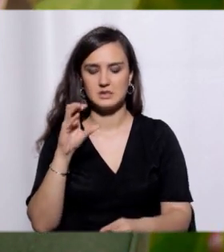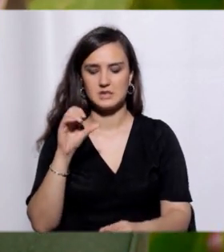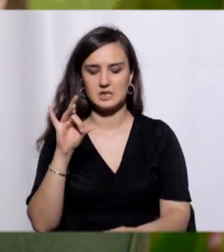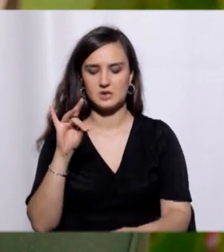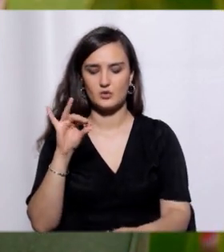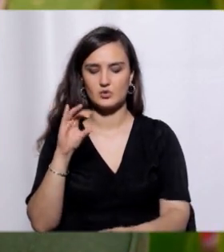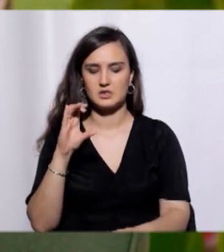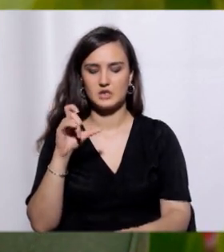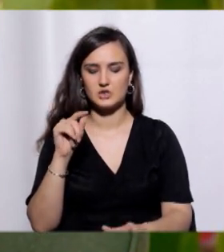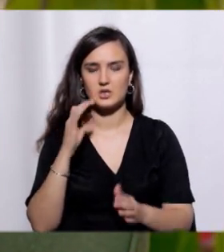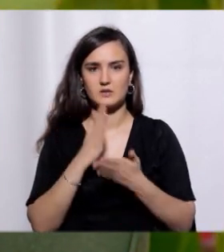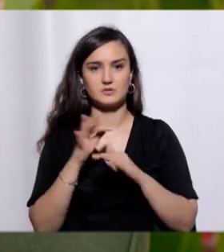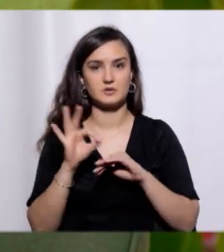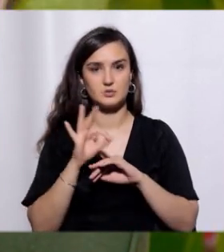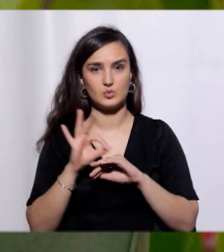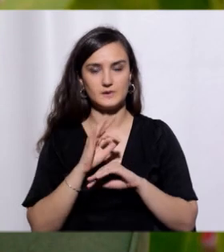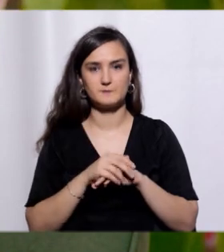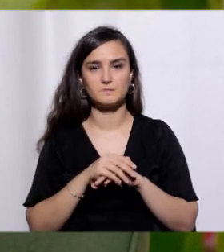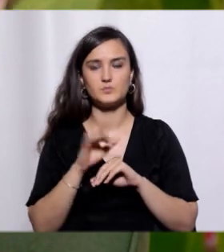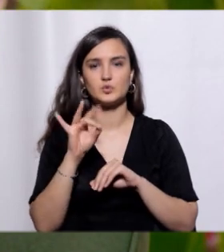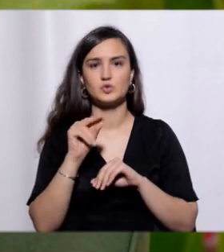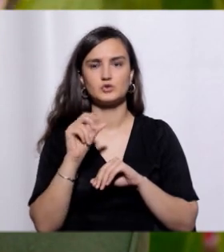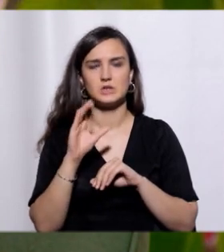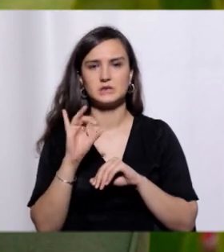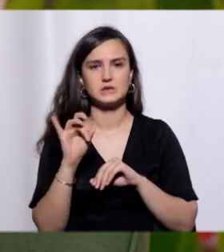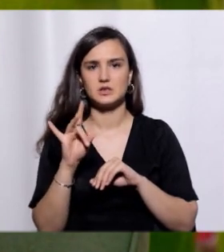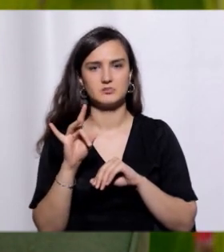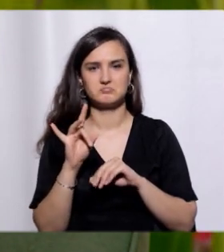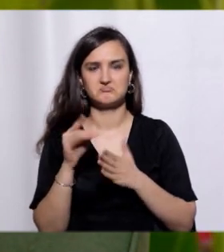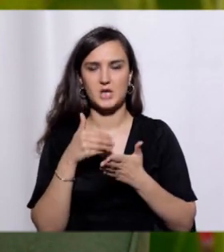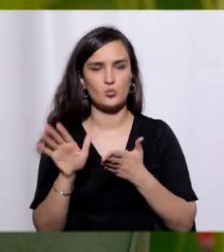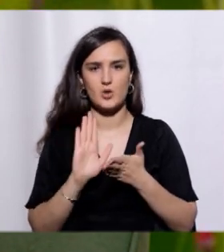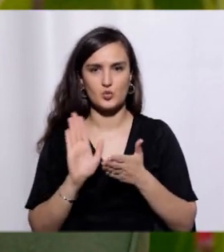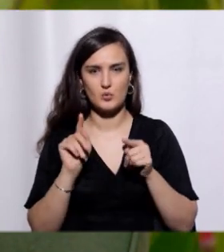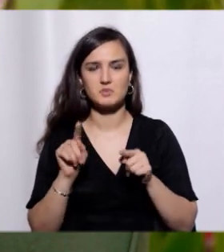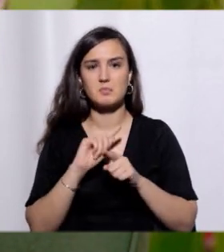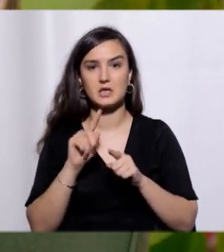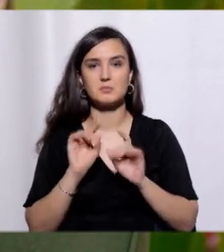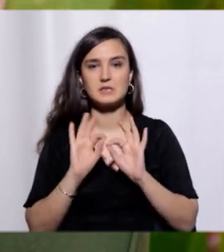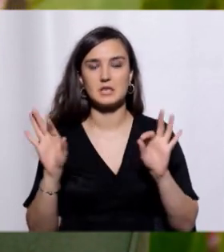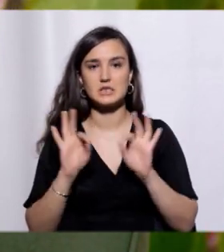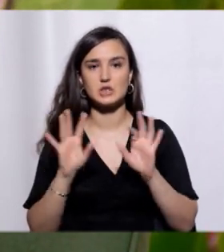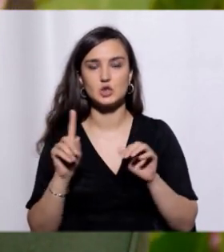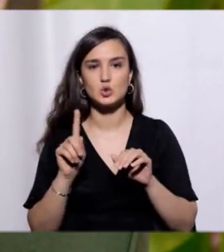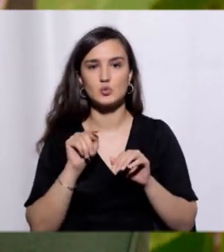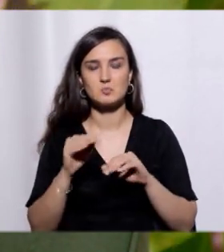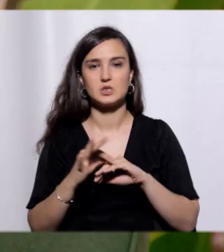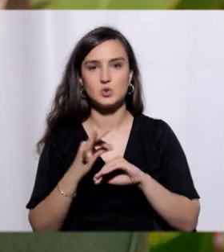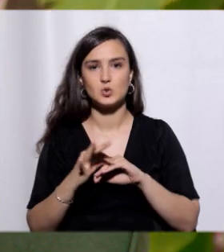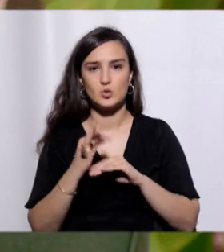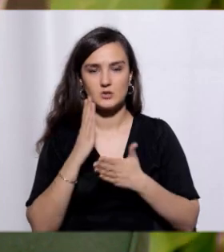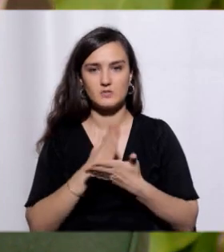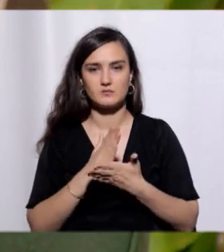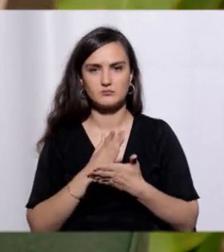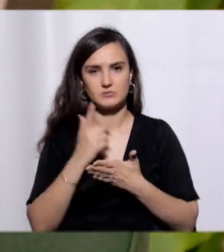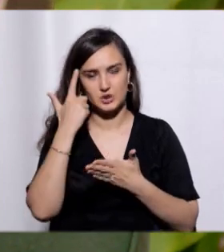Rochester has got a wife. Mr. Rochester does not deny this fact, but he explains that his wife has